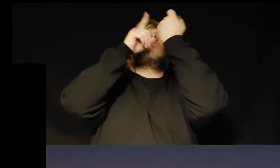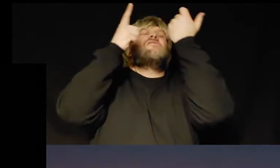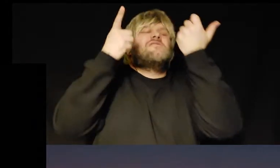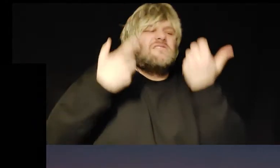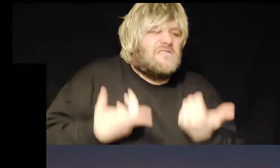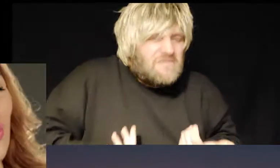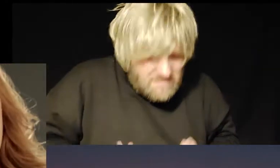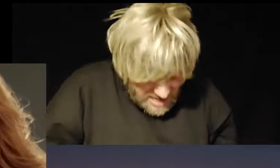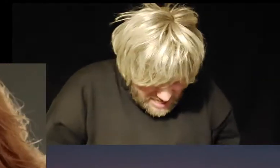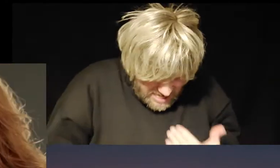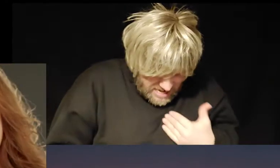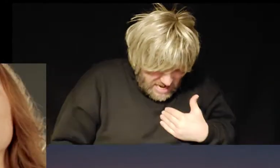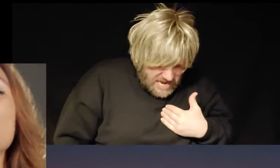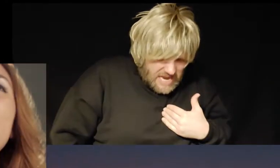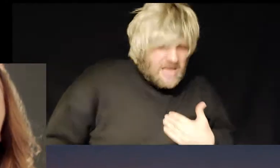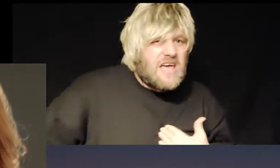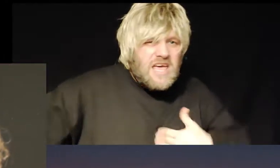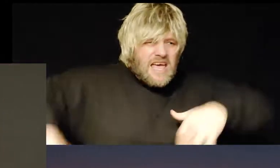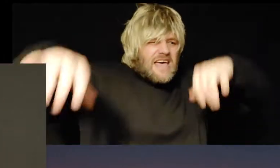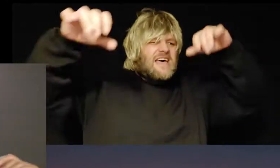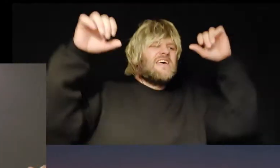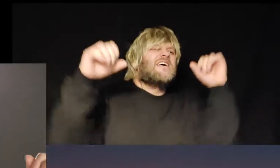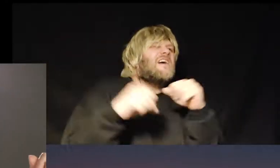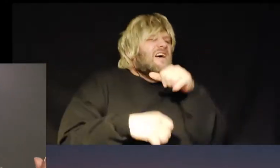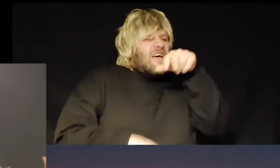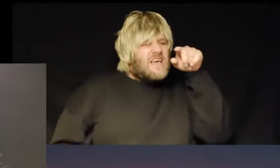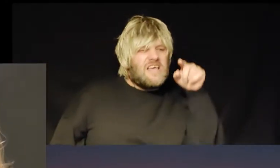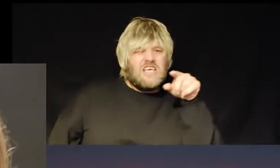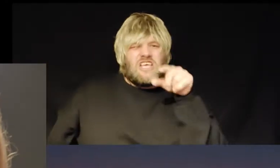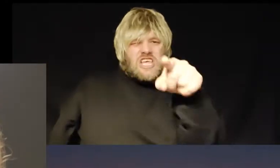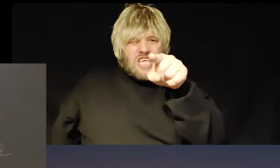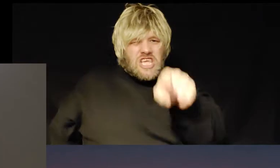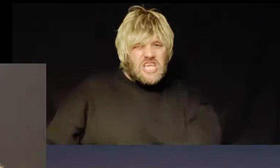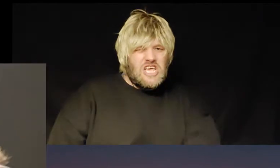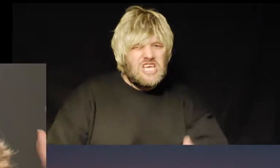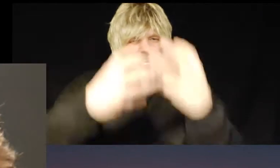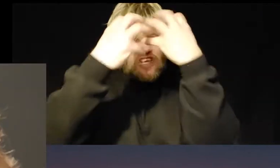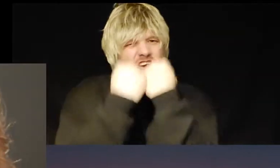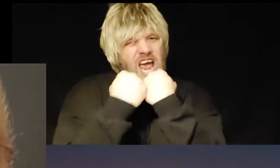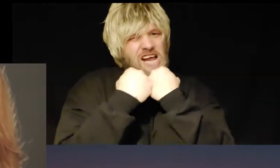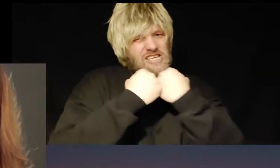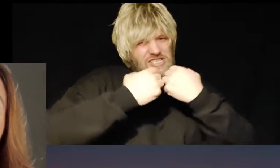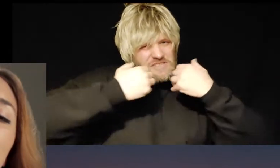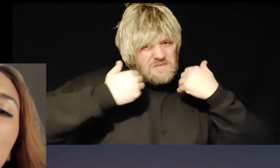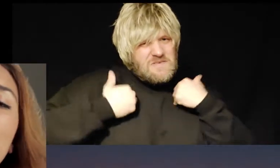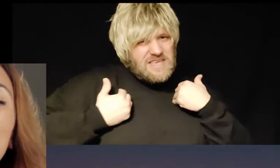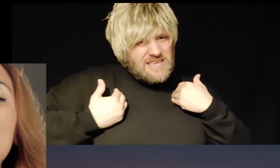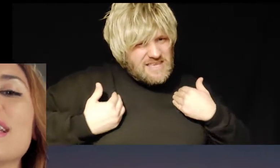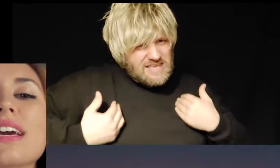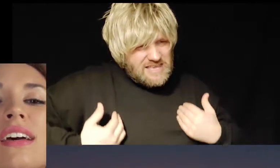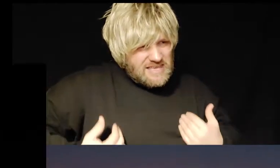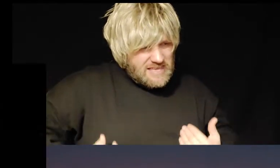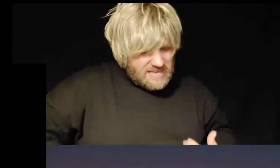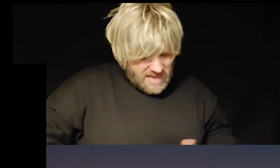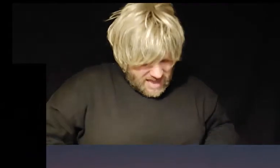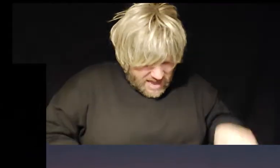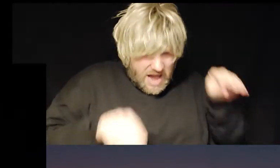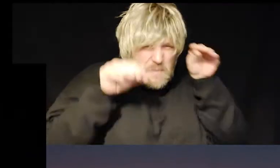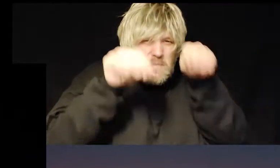was wreck me Yeah, you, you wrecked me